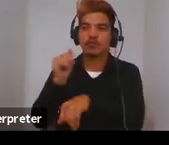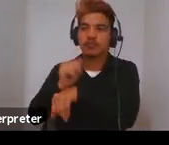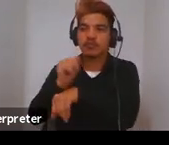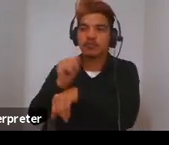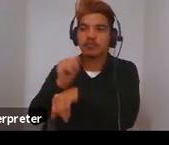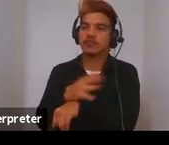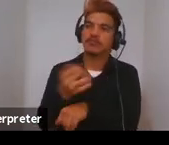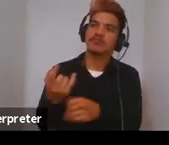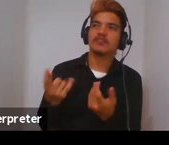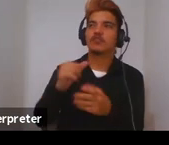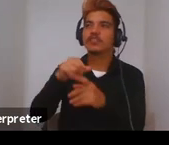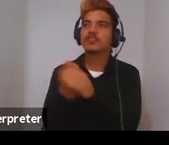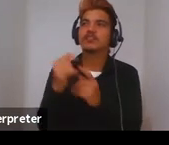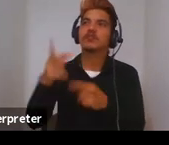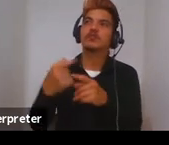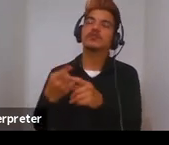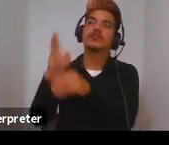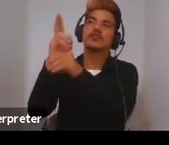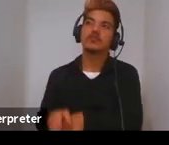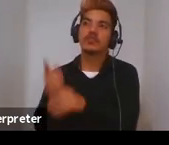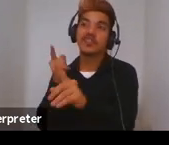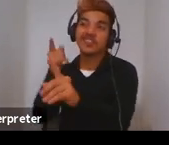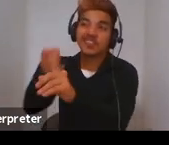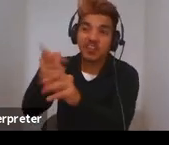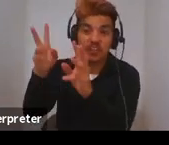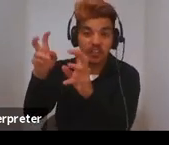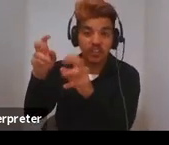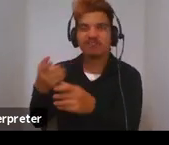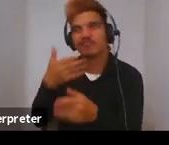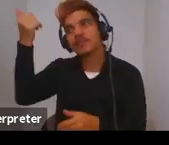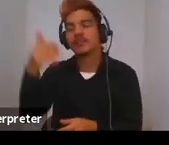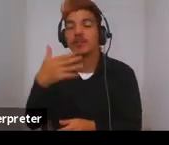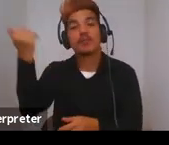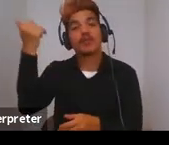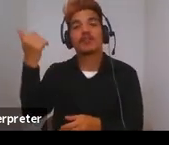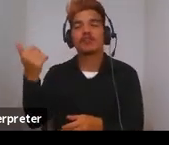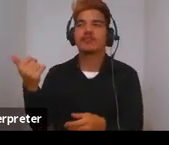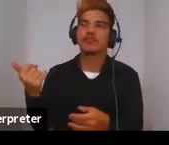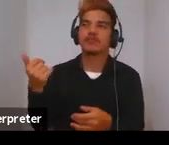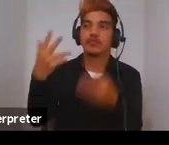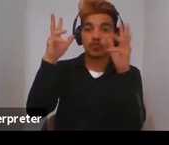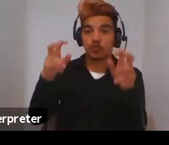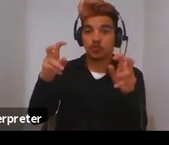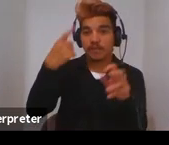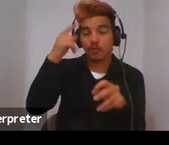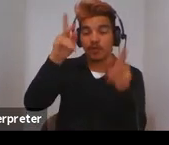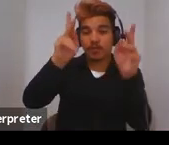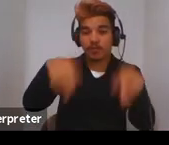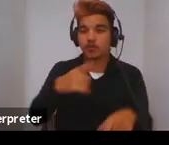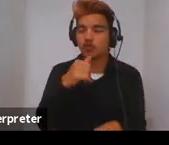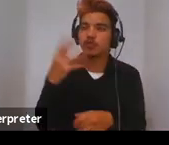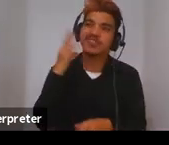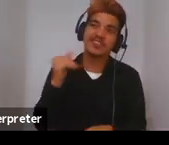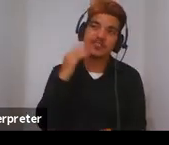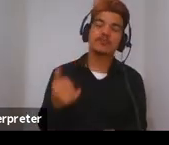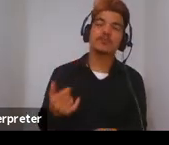are situations when using the term target might be better, a better suit for the person that is experiencing what